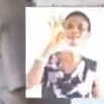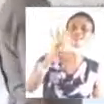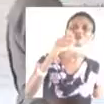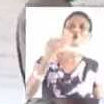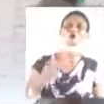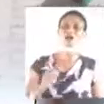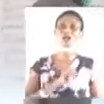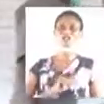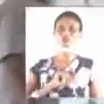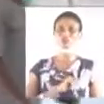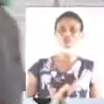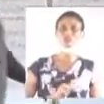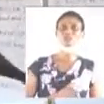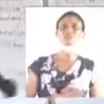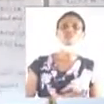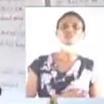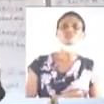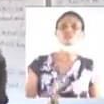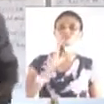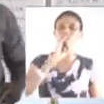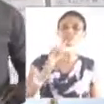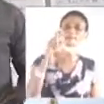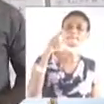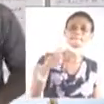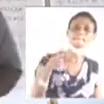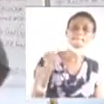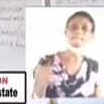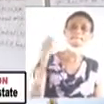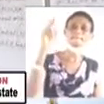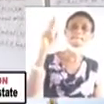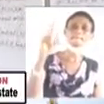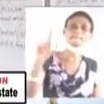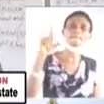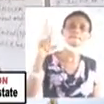And the number 8 here, we said the hallucination.